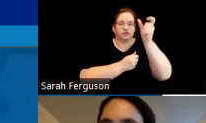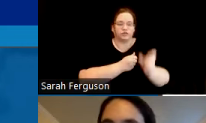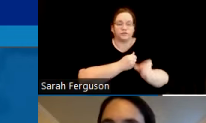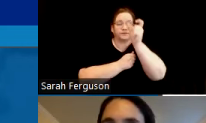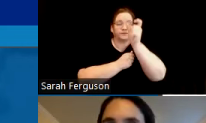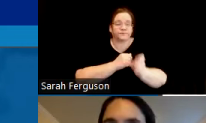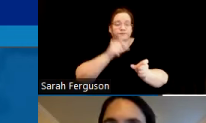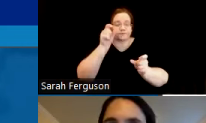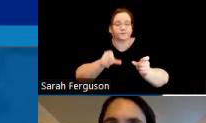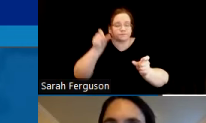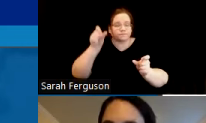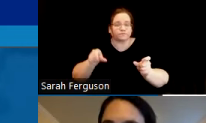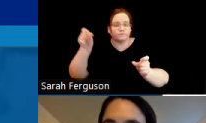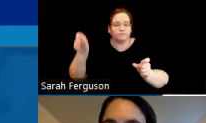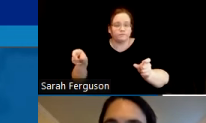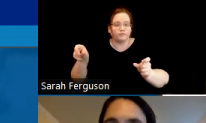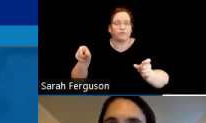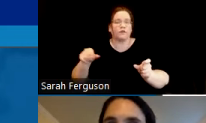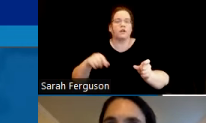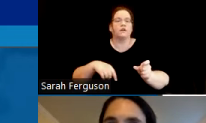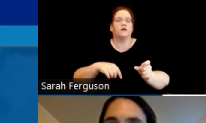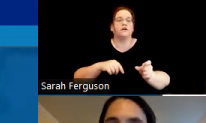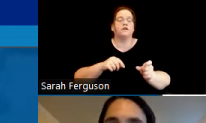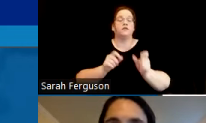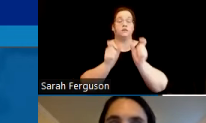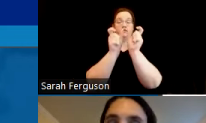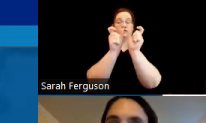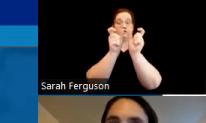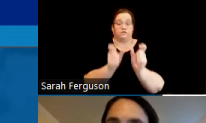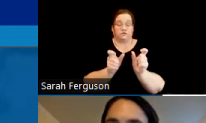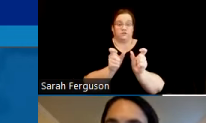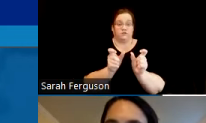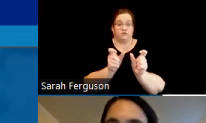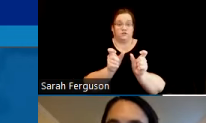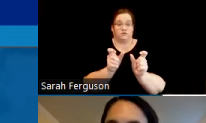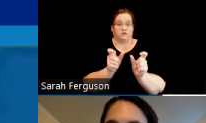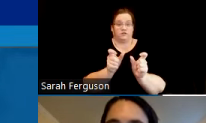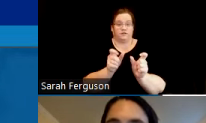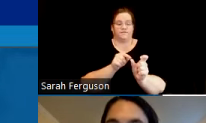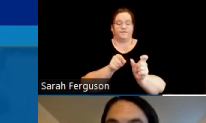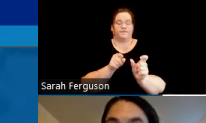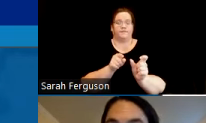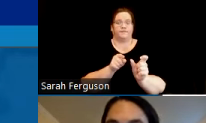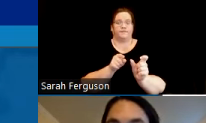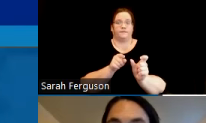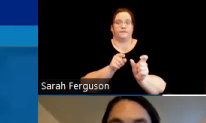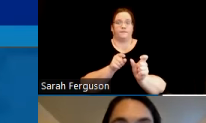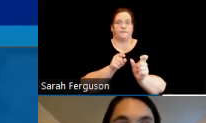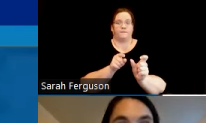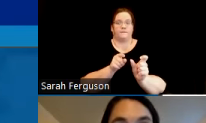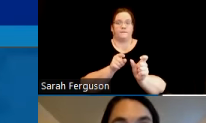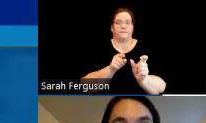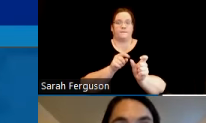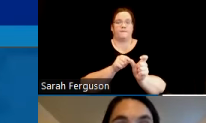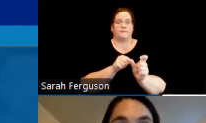the placebos from the vaccine are on the left, and then the side effects from the vaccine are on the left, and the